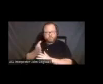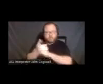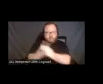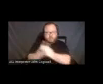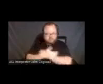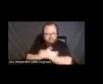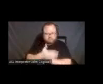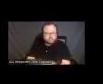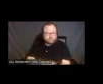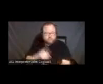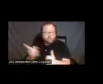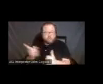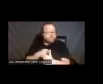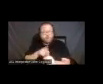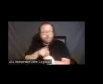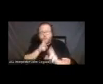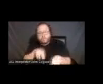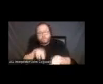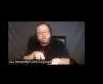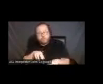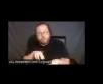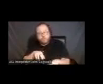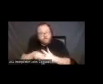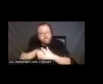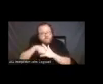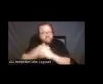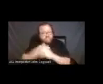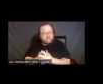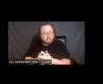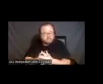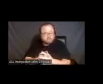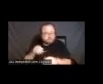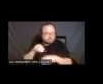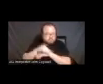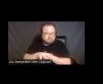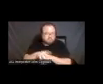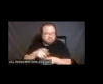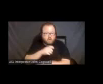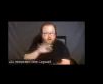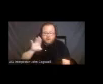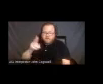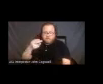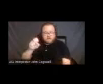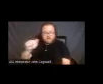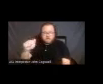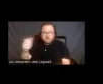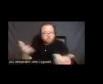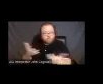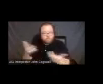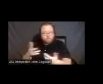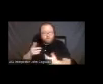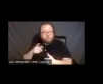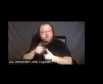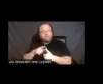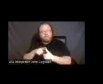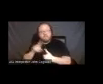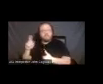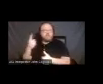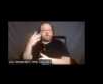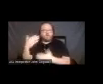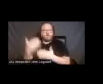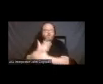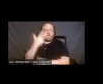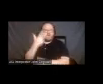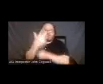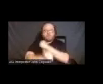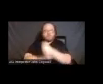first report affected by BHSA would be the first new 3-year